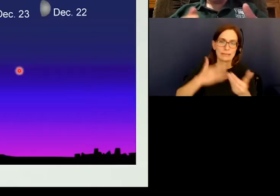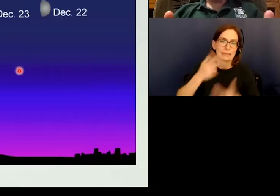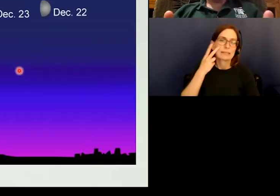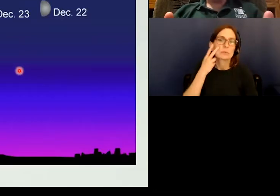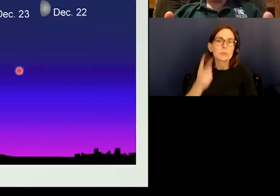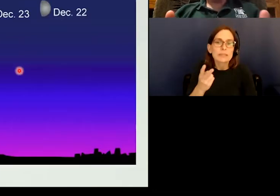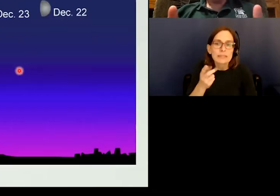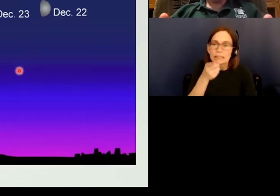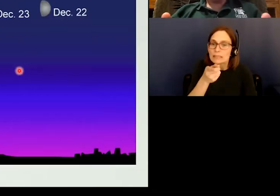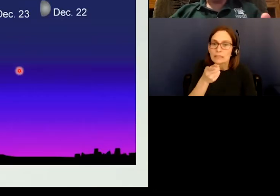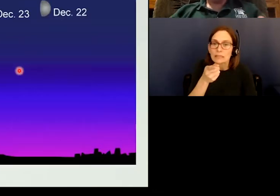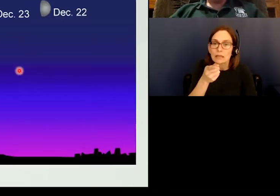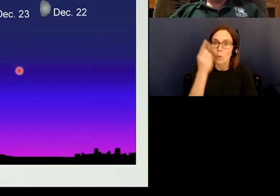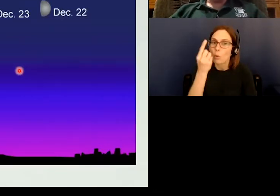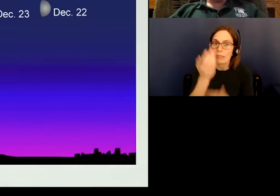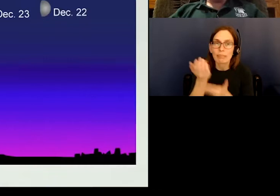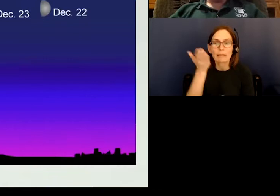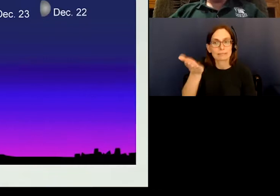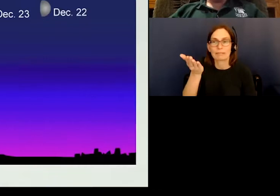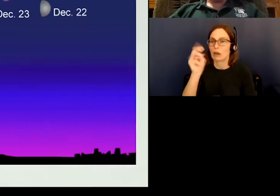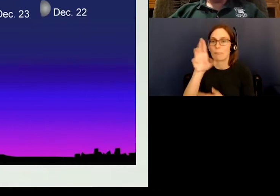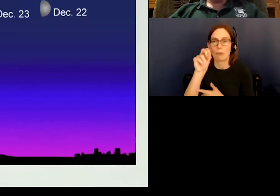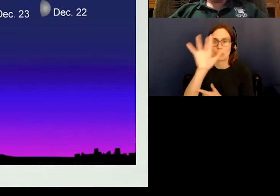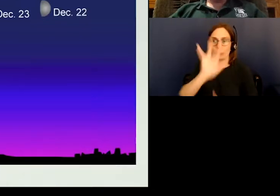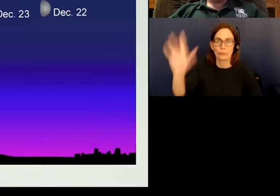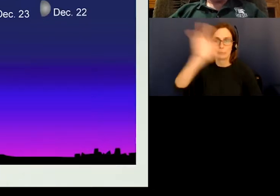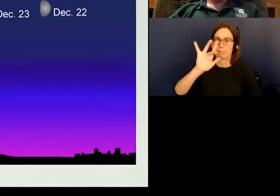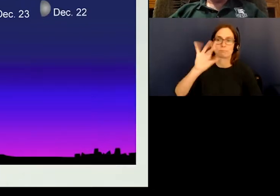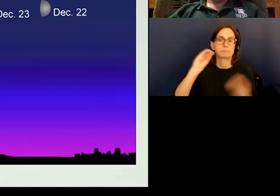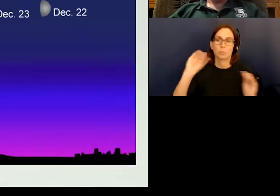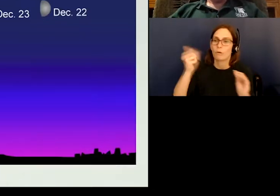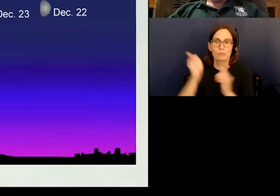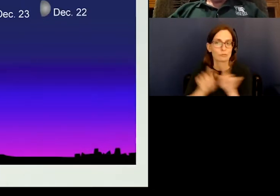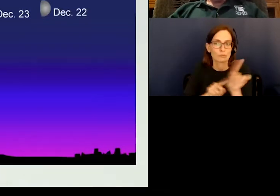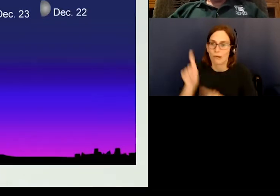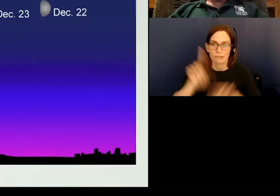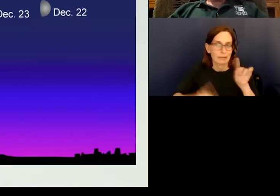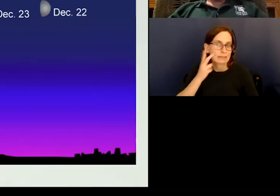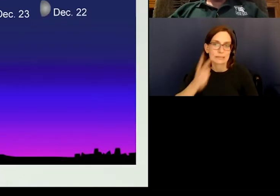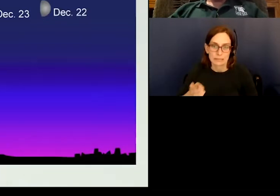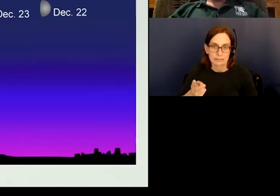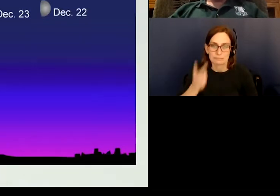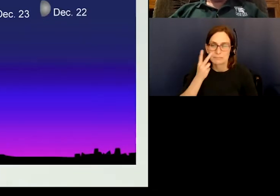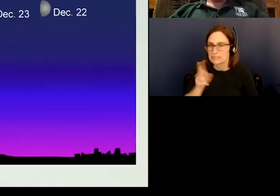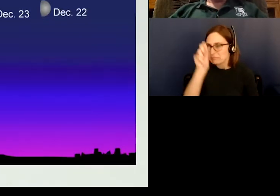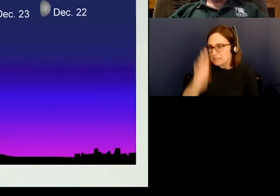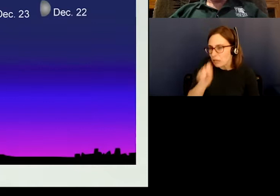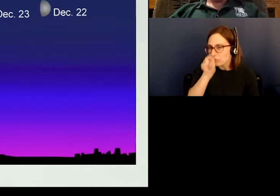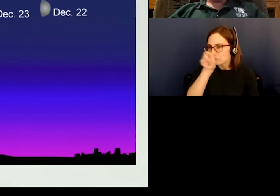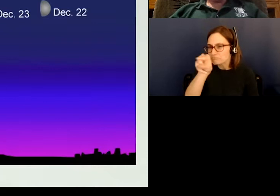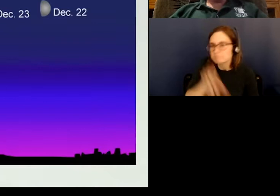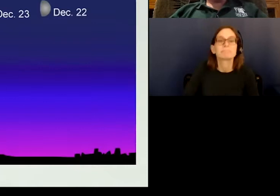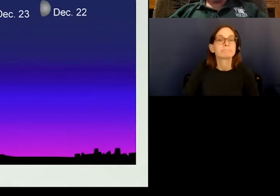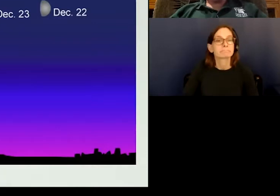chart. There's one thing in it, Mars. Right here, you look to the south and you'll see it. Interestingly, Mars has,